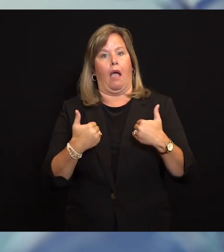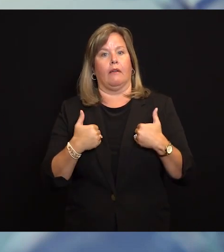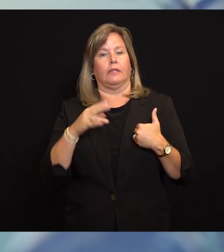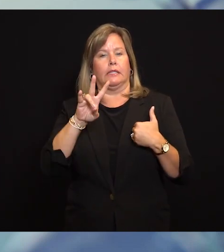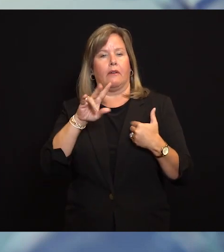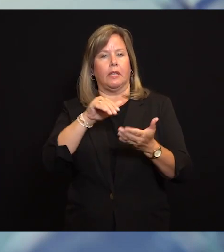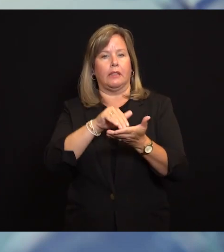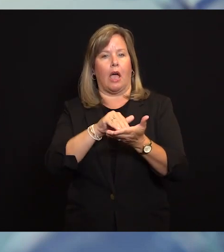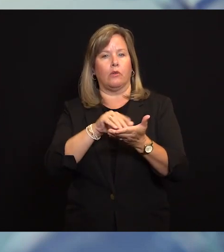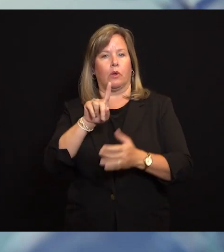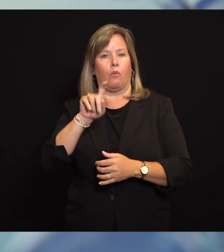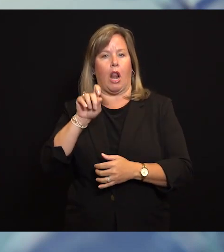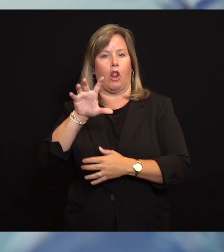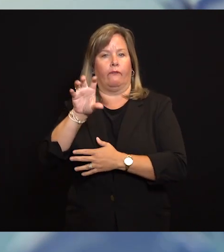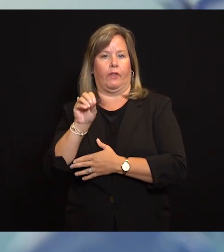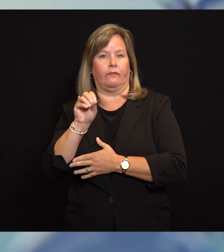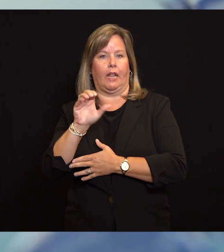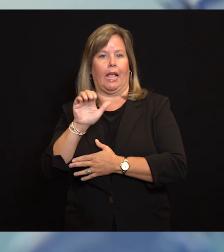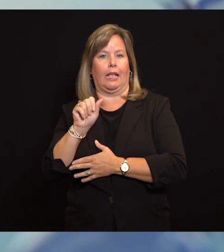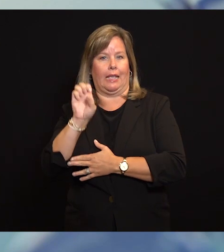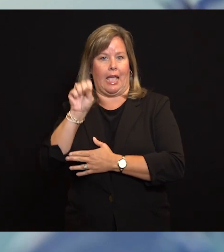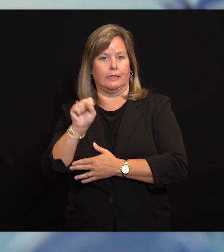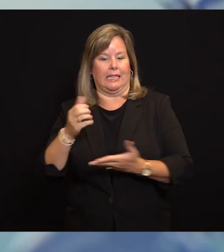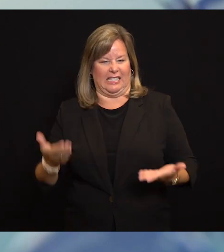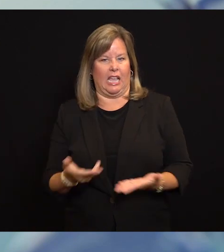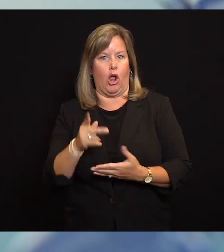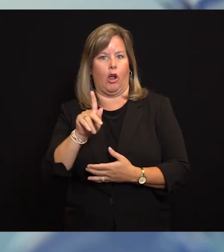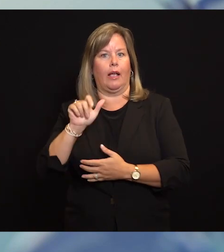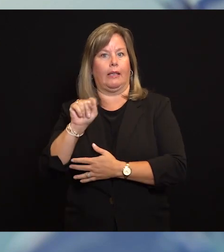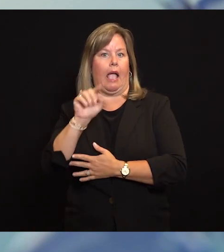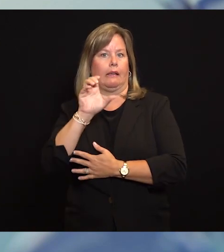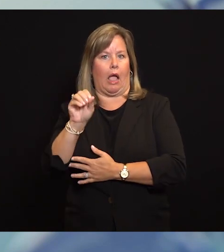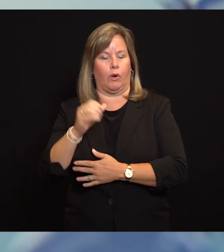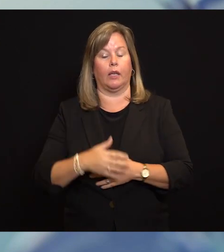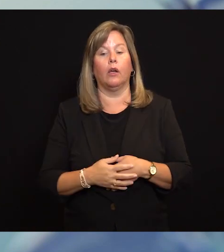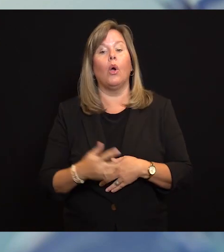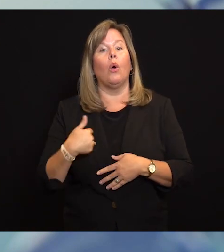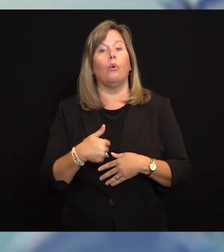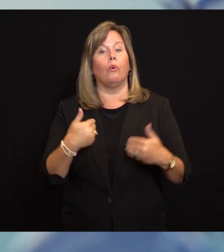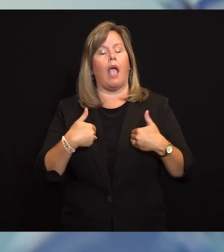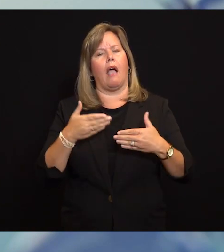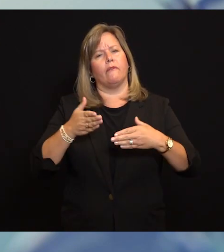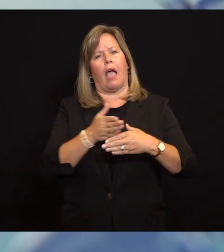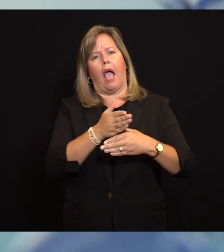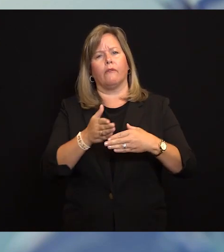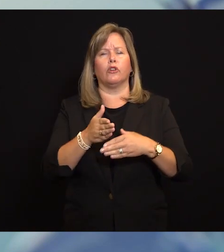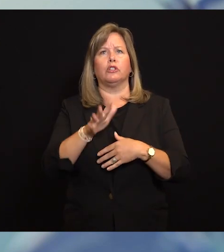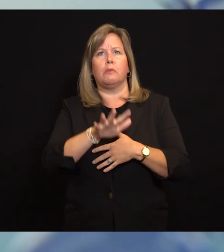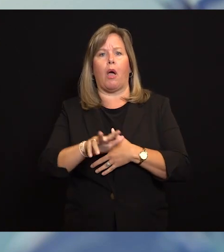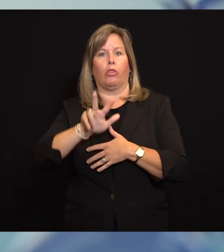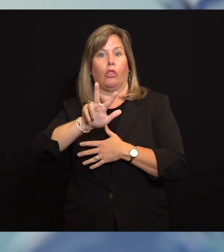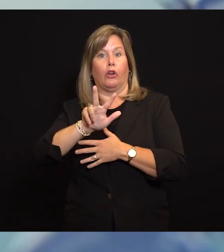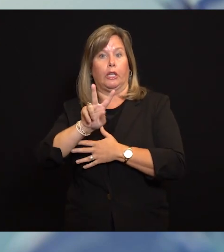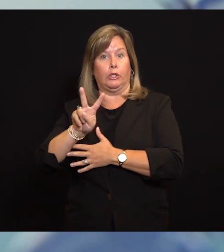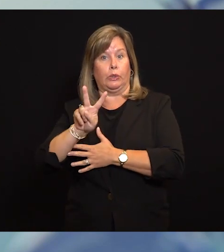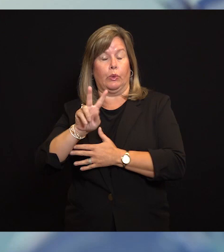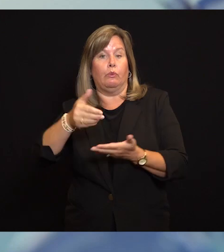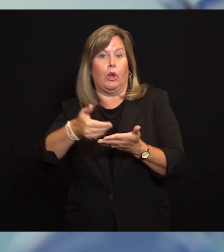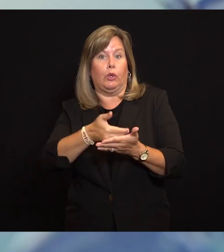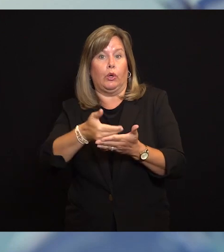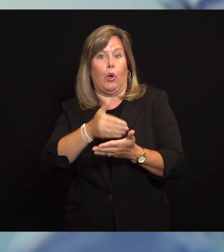7,150 diagnosed cases of COVID-19. We're seeing an average right now of about 32 new cases per day. That